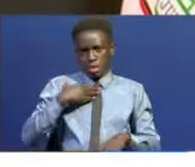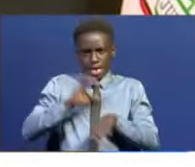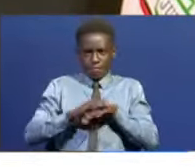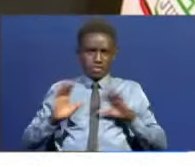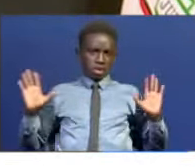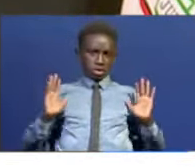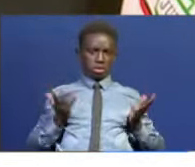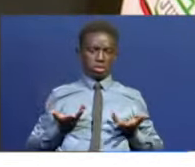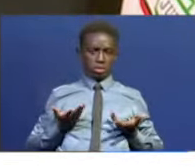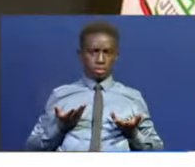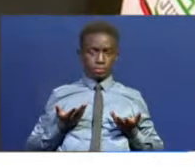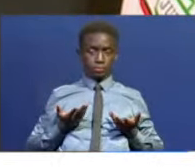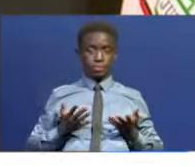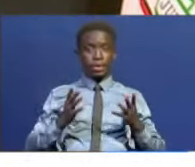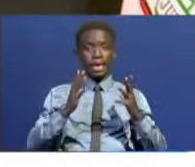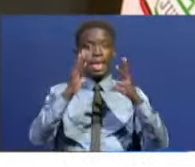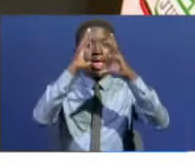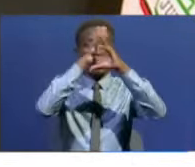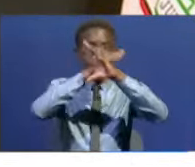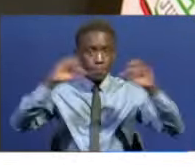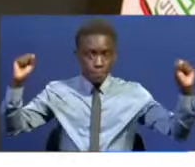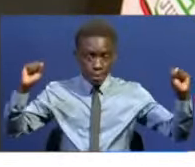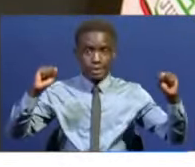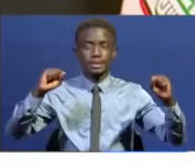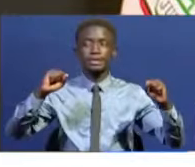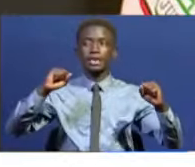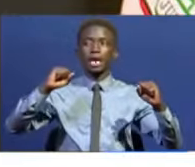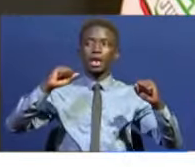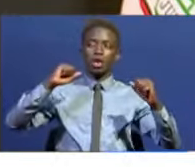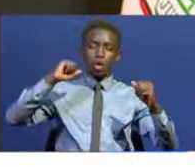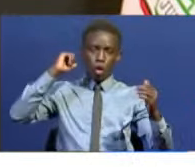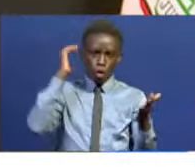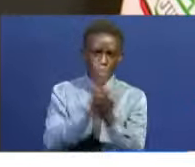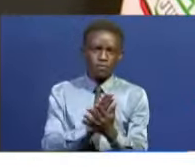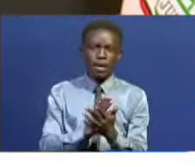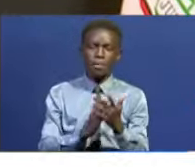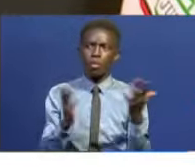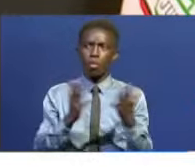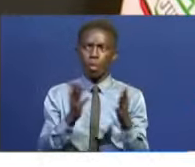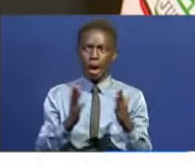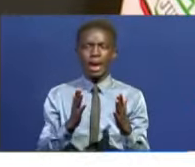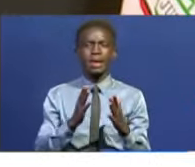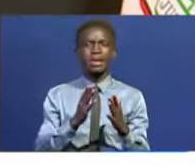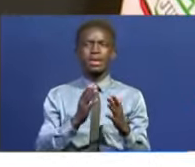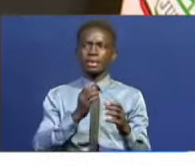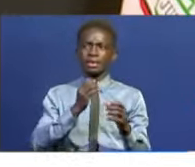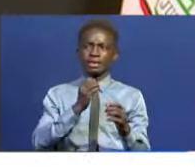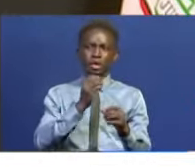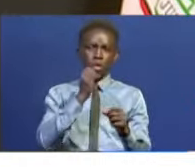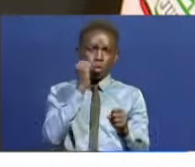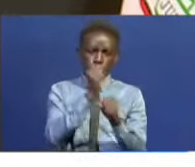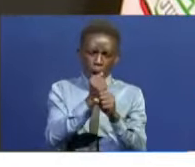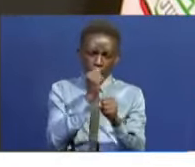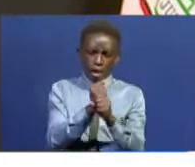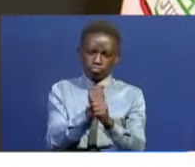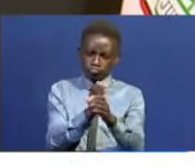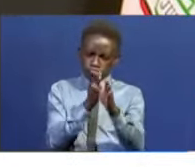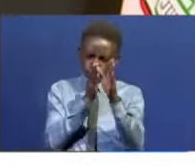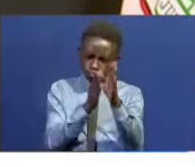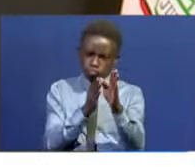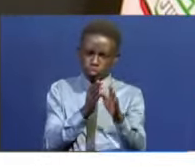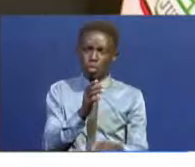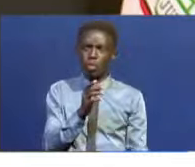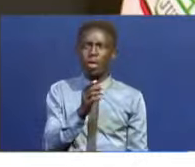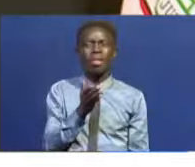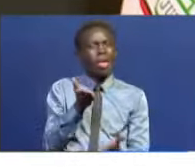The president would guarantee the stature, dignity, financial and operational autonomy of those of the deputy president. It's in